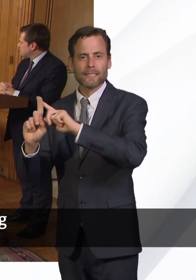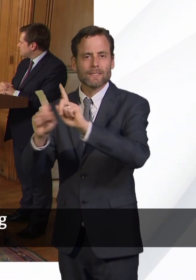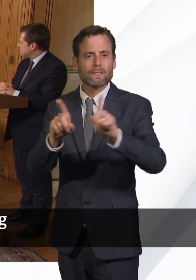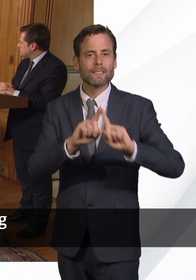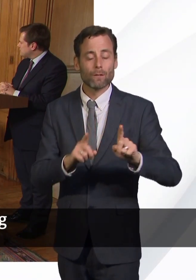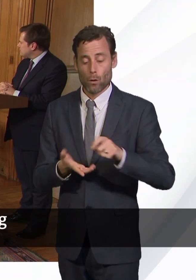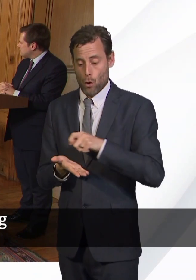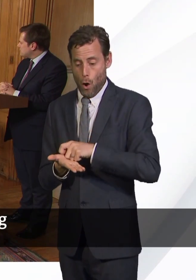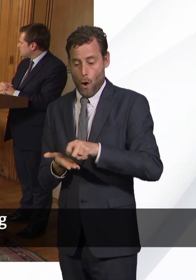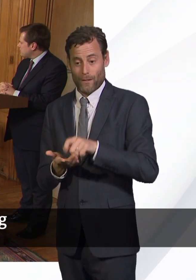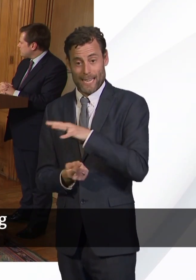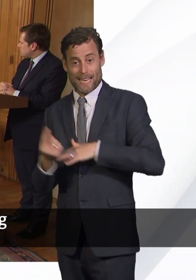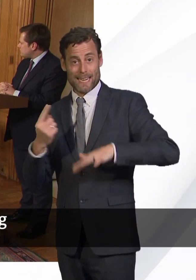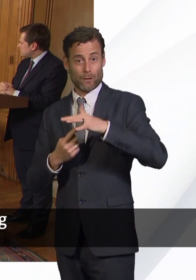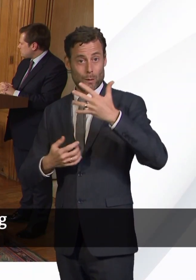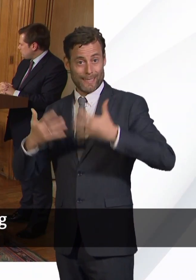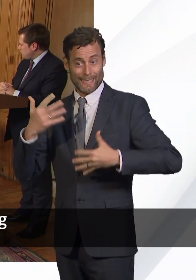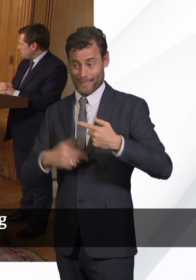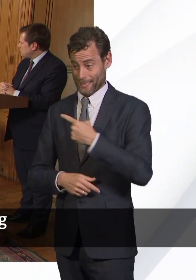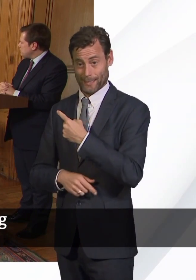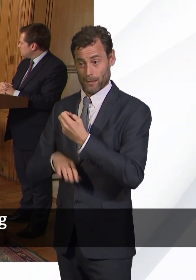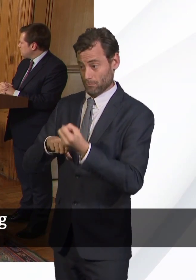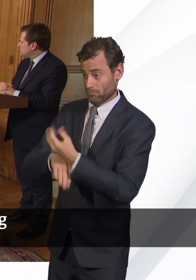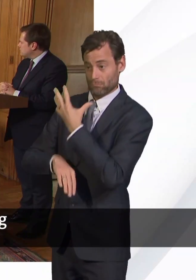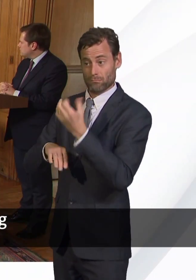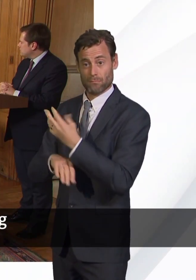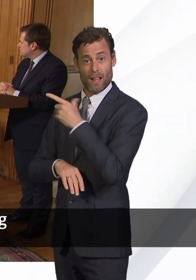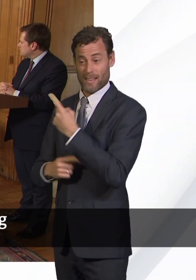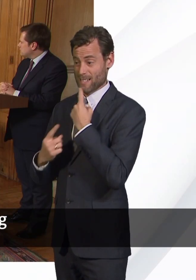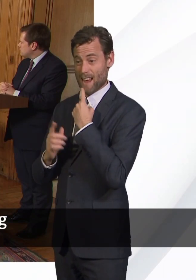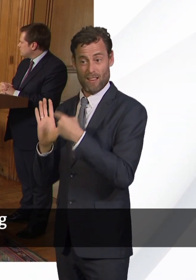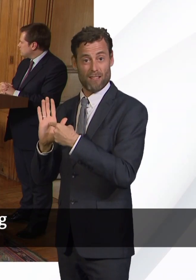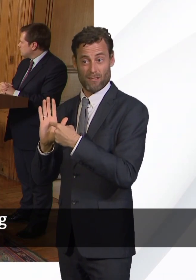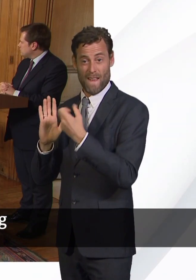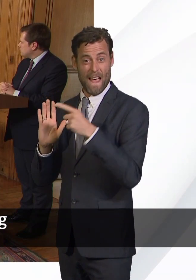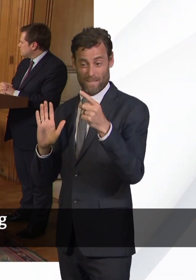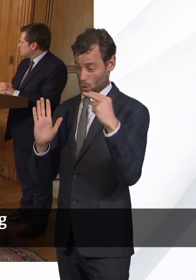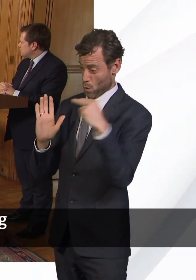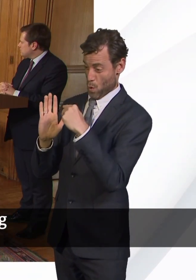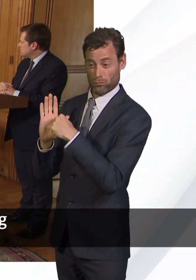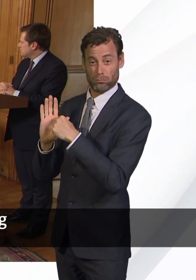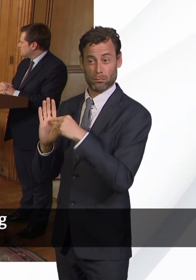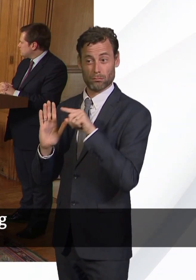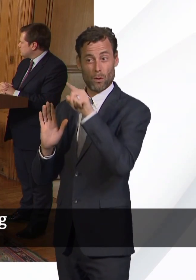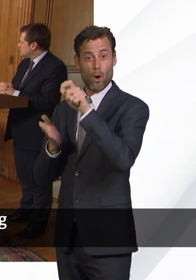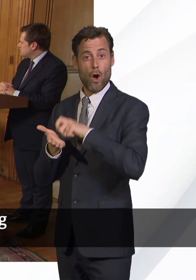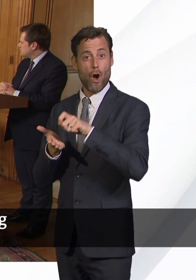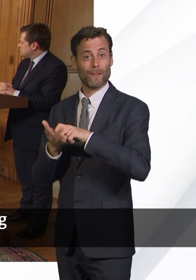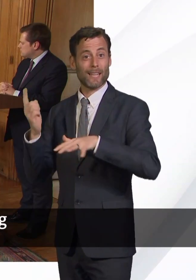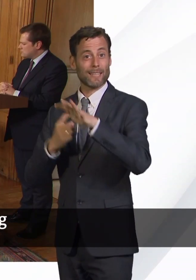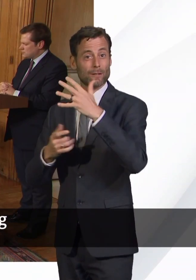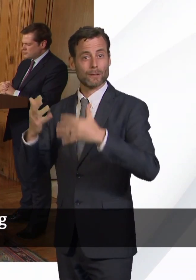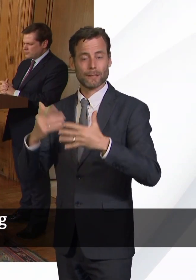a number of reports coming through which the public can have access to and look at those. So I think there is no suggestion that the death